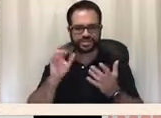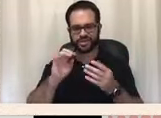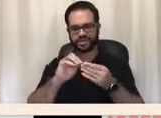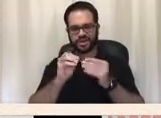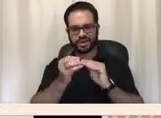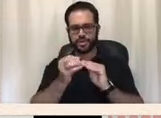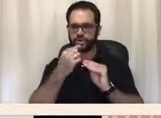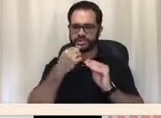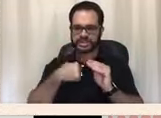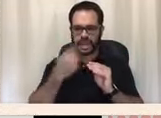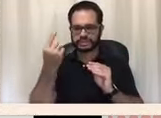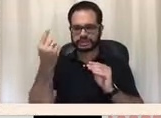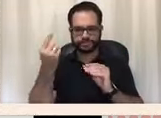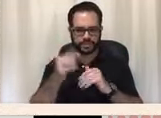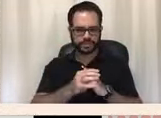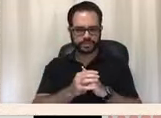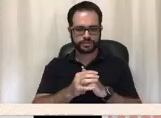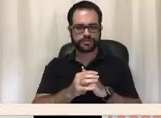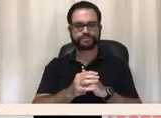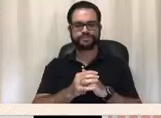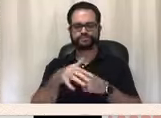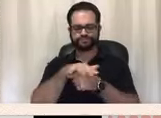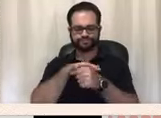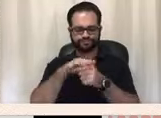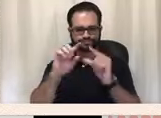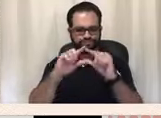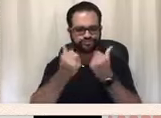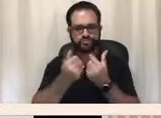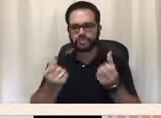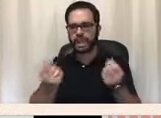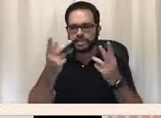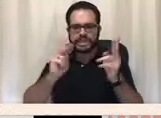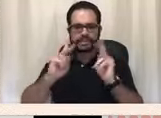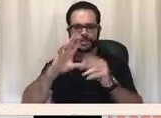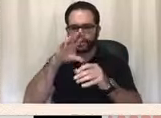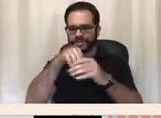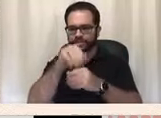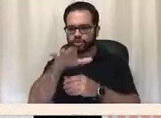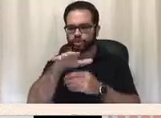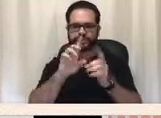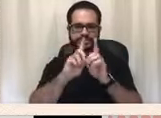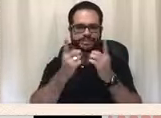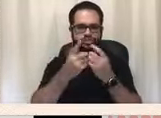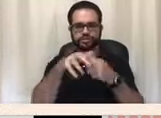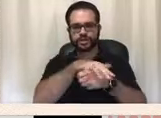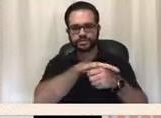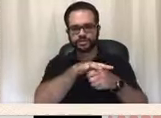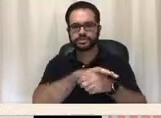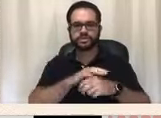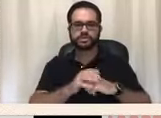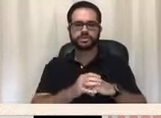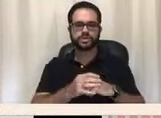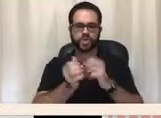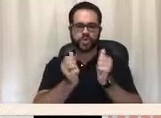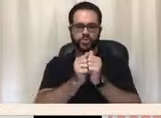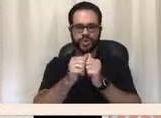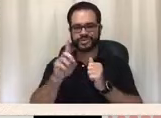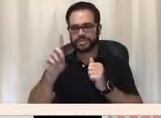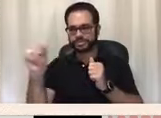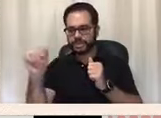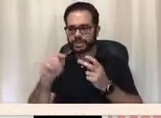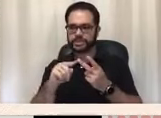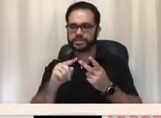something. The demographics, how many kiddos are in your district, with disabilities? What type